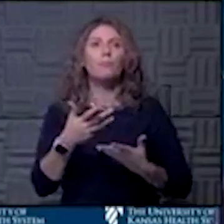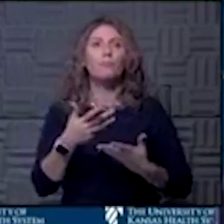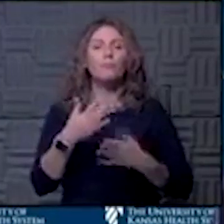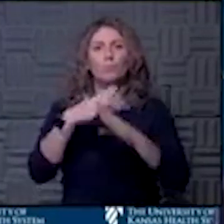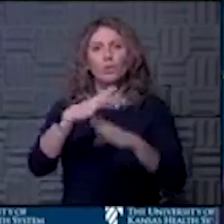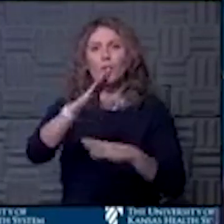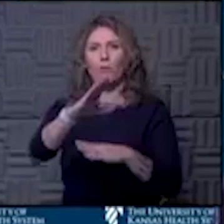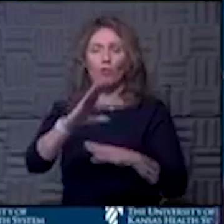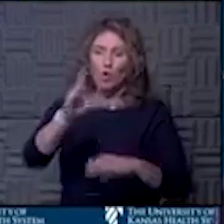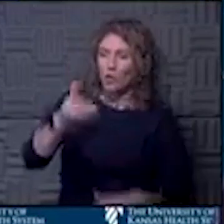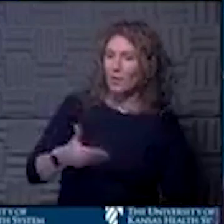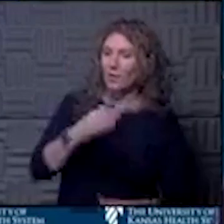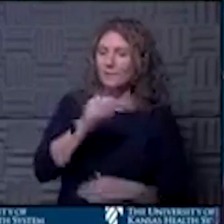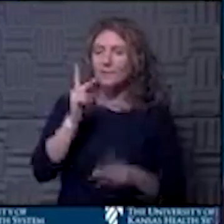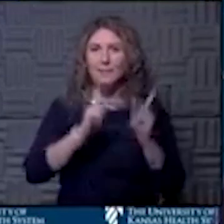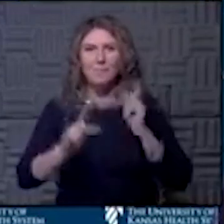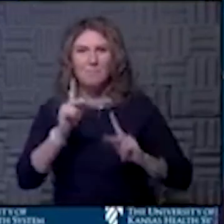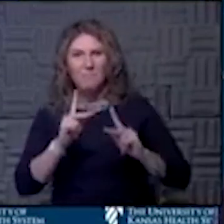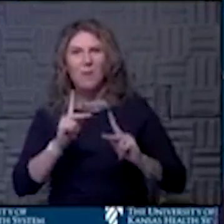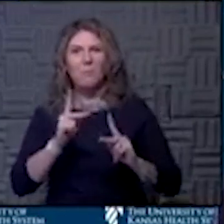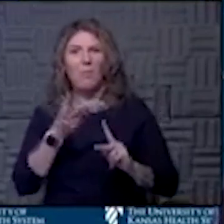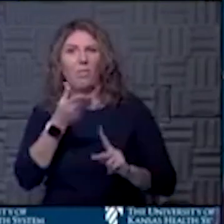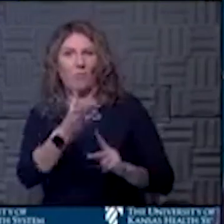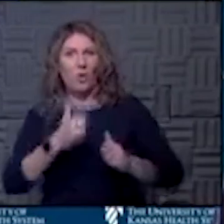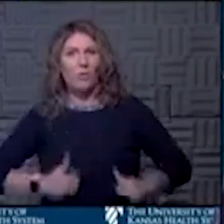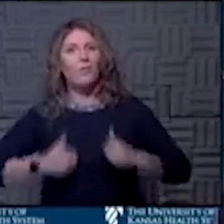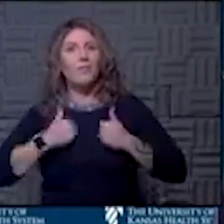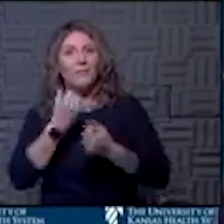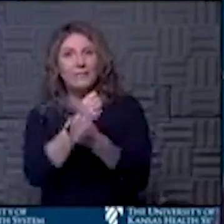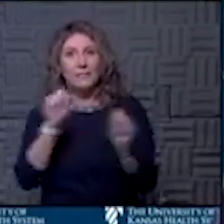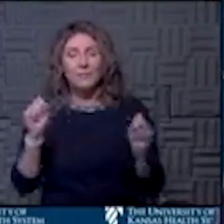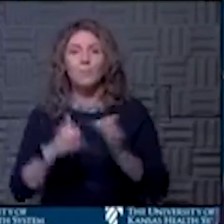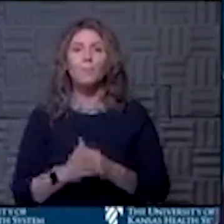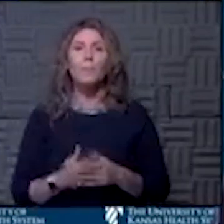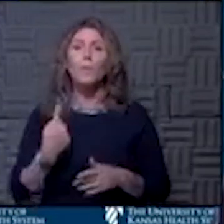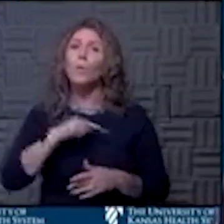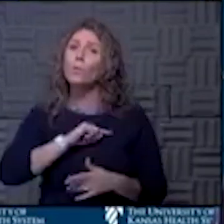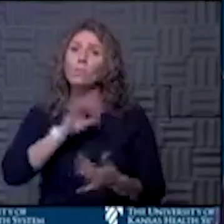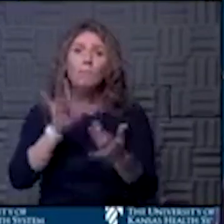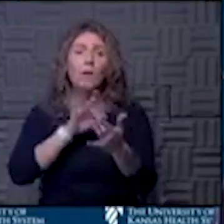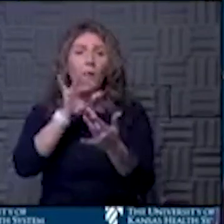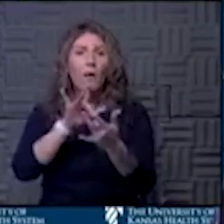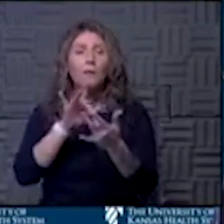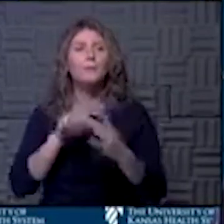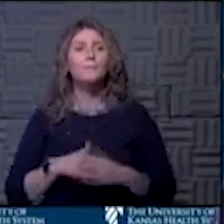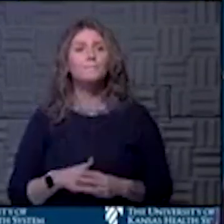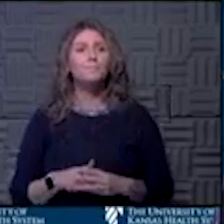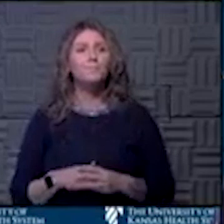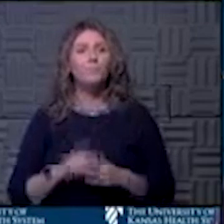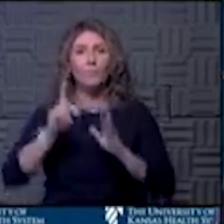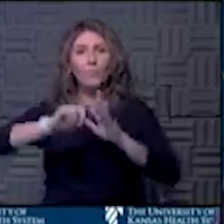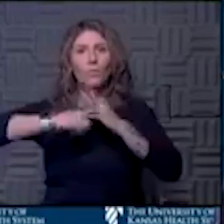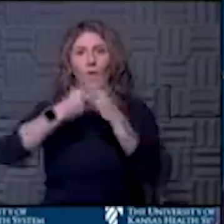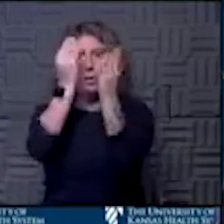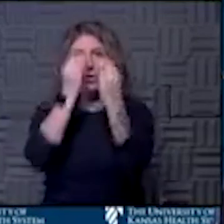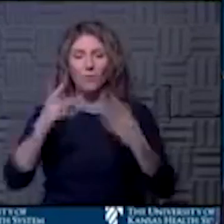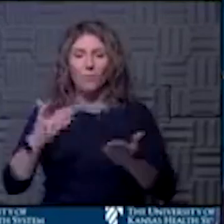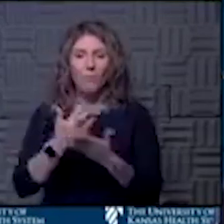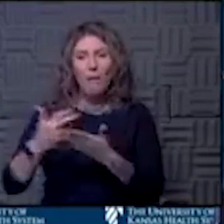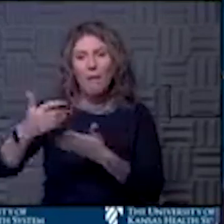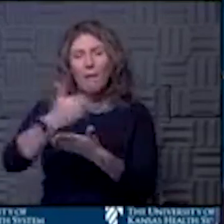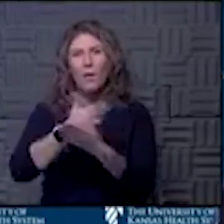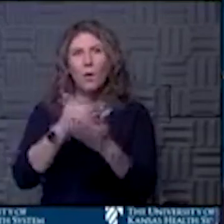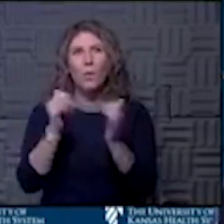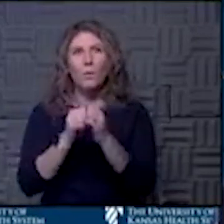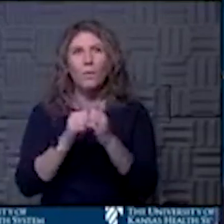guests and the folks they're caring for safe. So we've been contacted and started information gathering with about